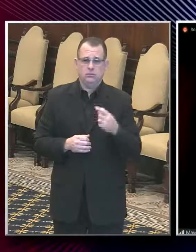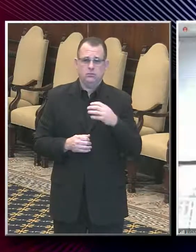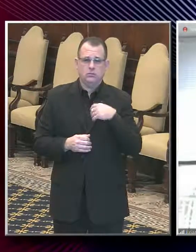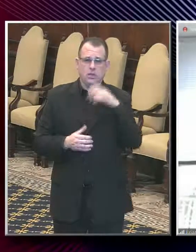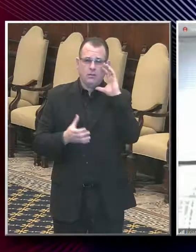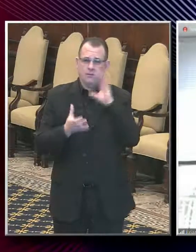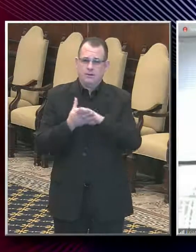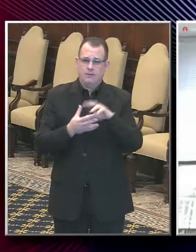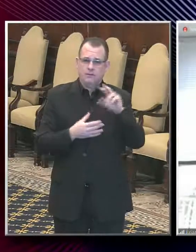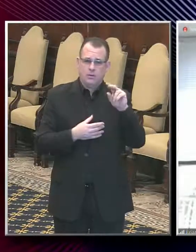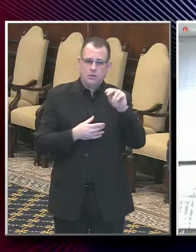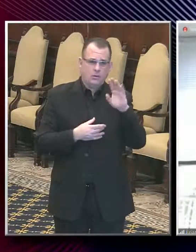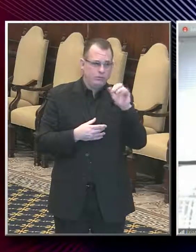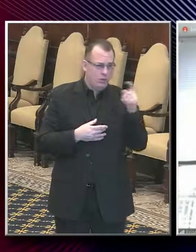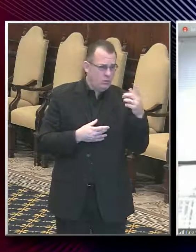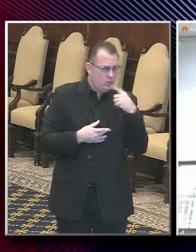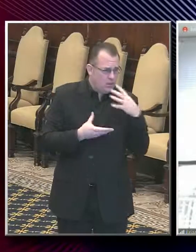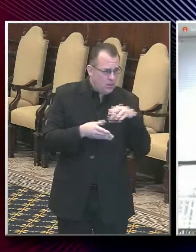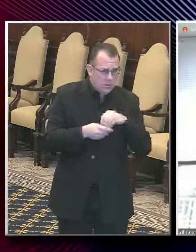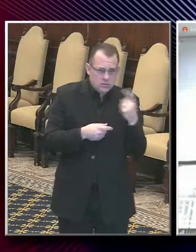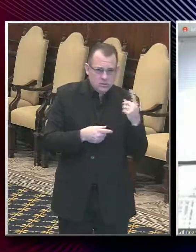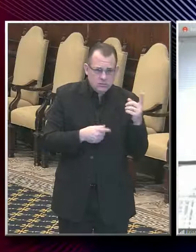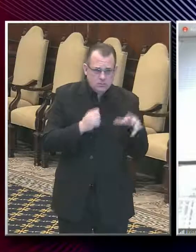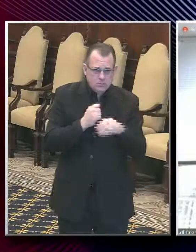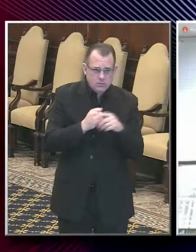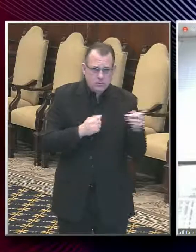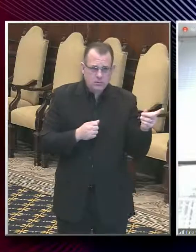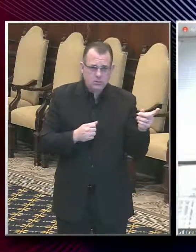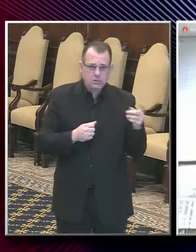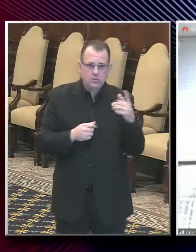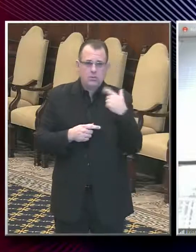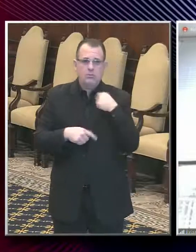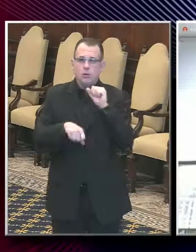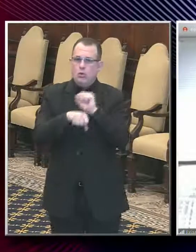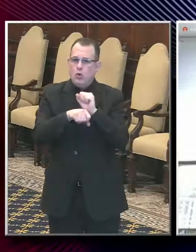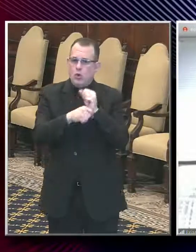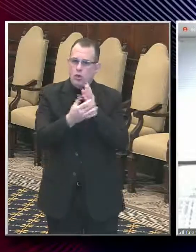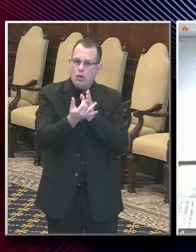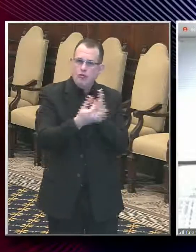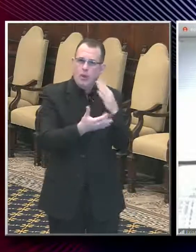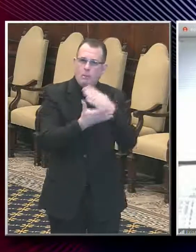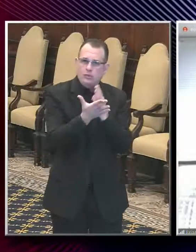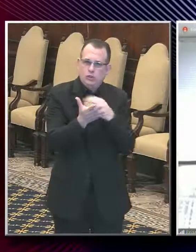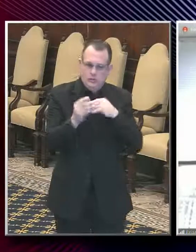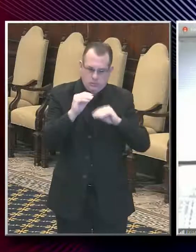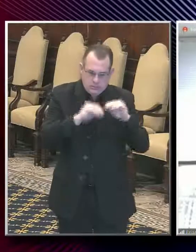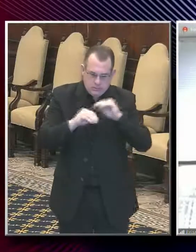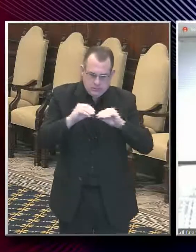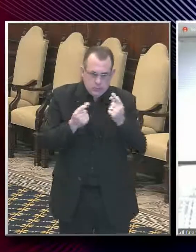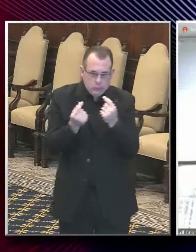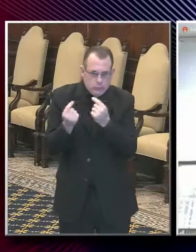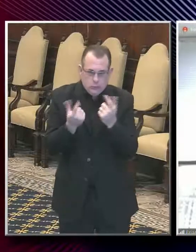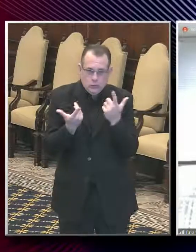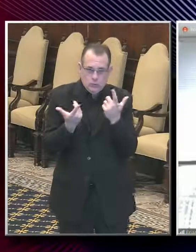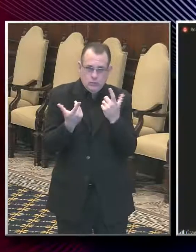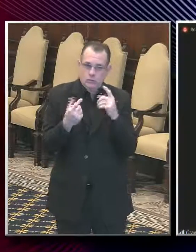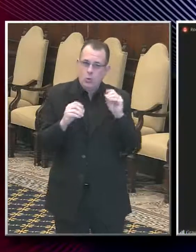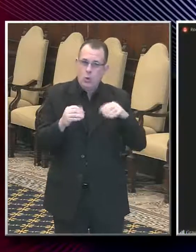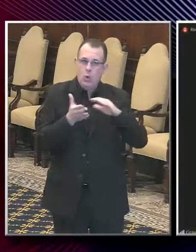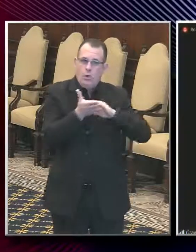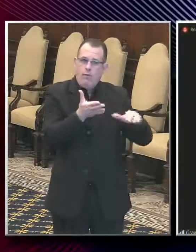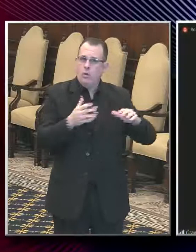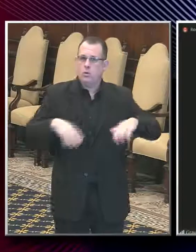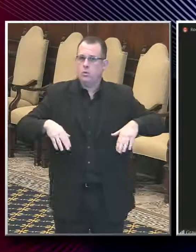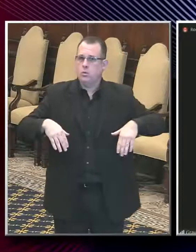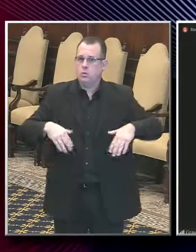Yeah, no. We're still working through our budget issues, and but nothing to date. Okay, thank you guys so